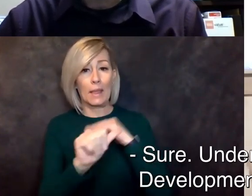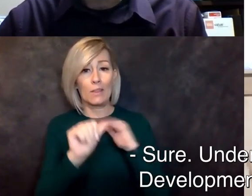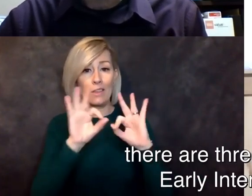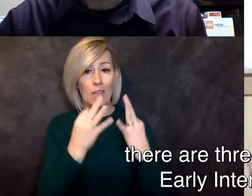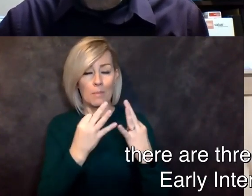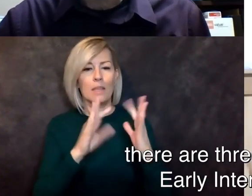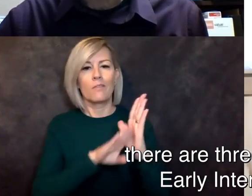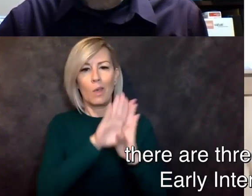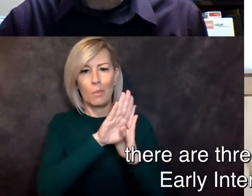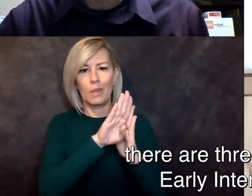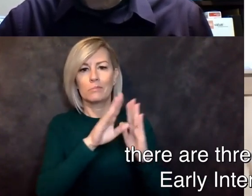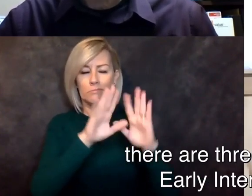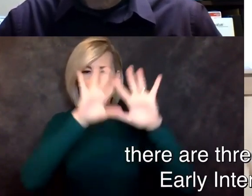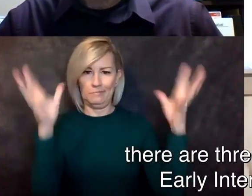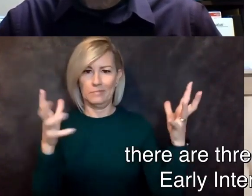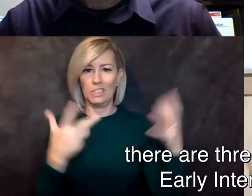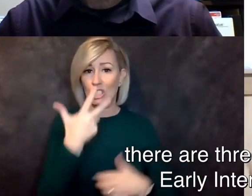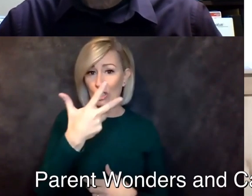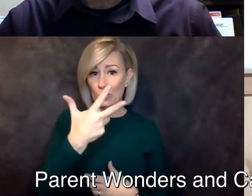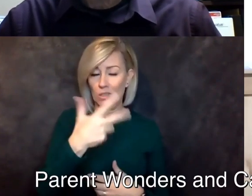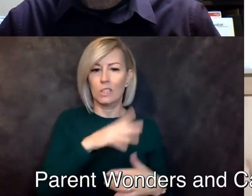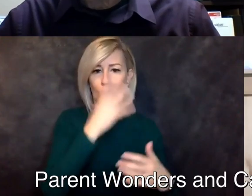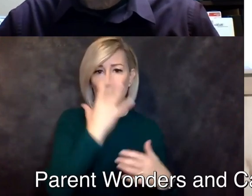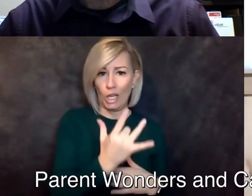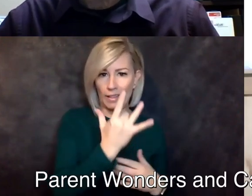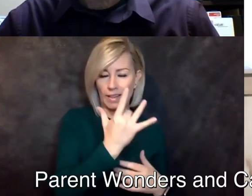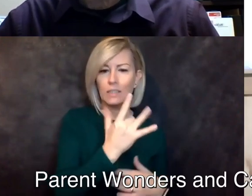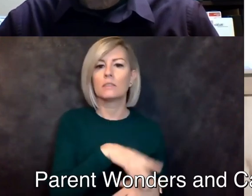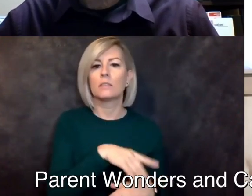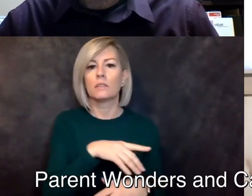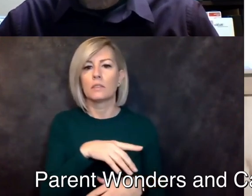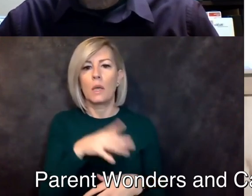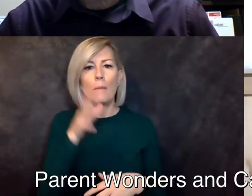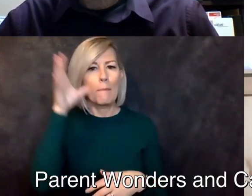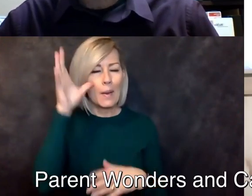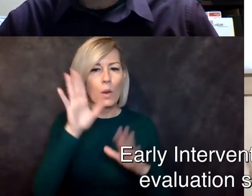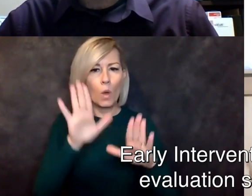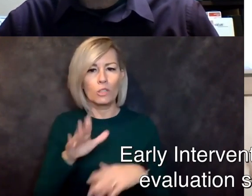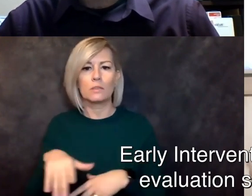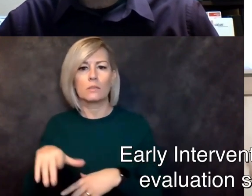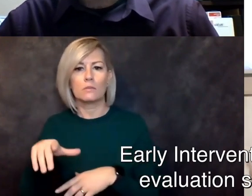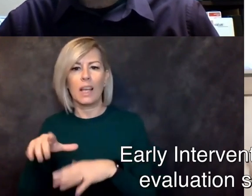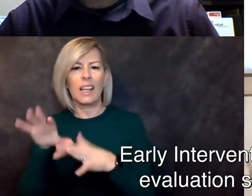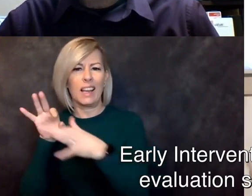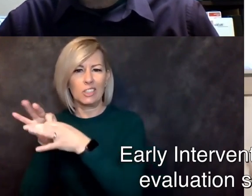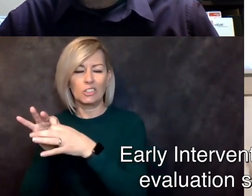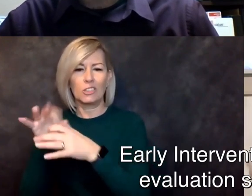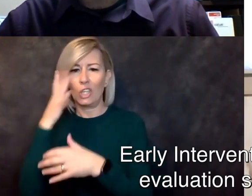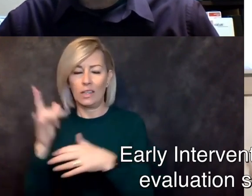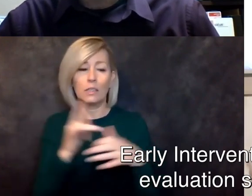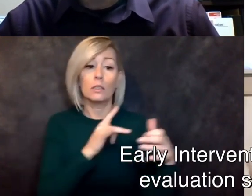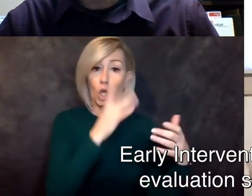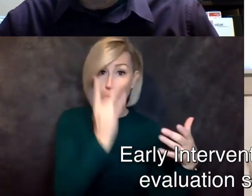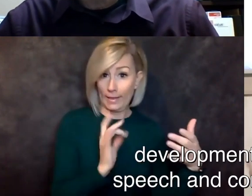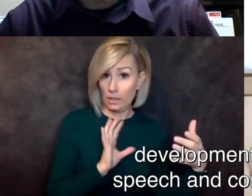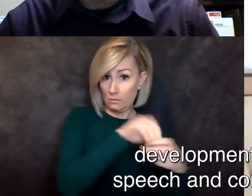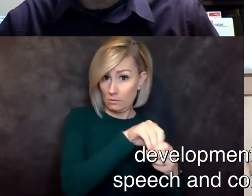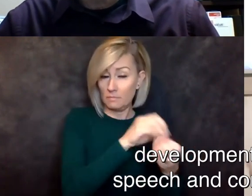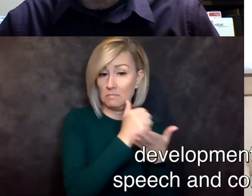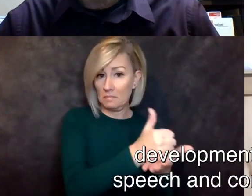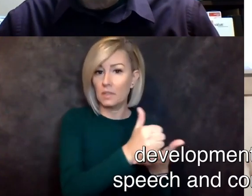umbrella, there are three programs, Early Intervention, Parent Wonders, and Caregiver Connections. Early Interventions provide evaluation, screenings,